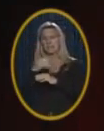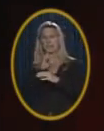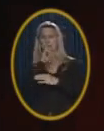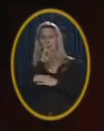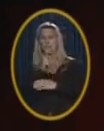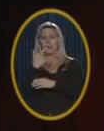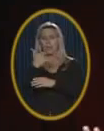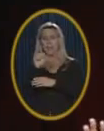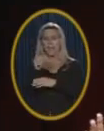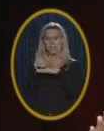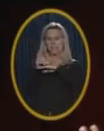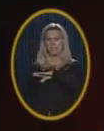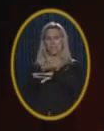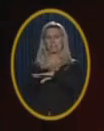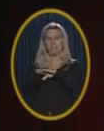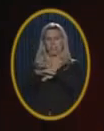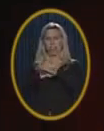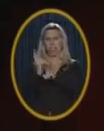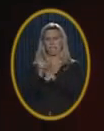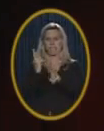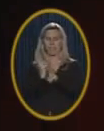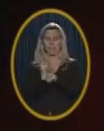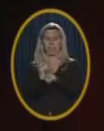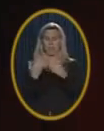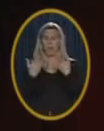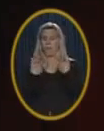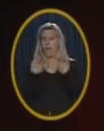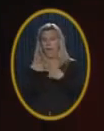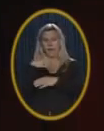real gas effects were on the vehicle, and